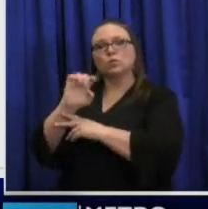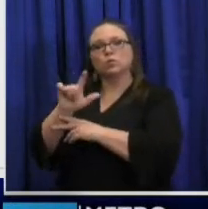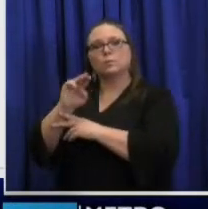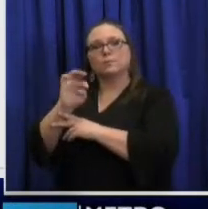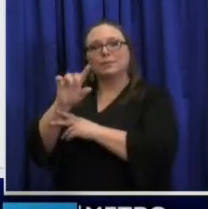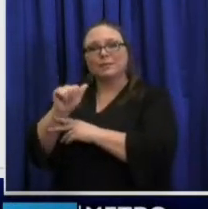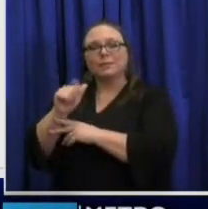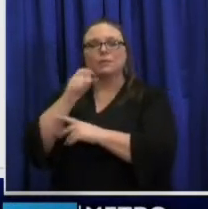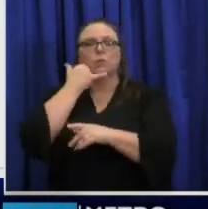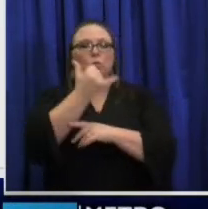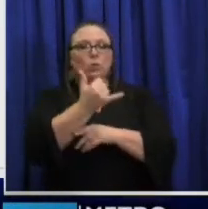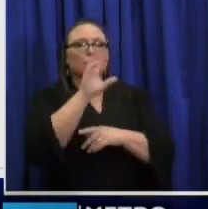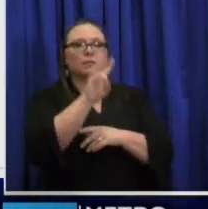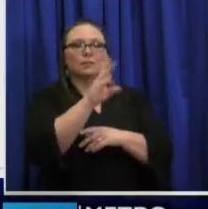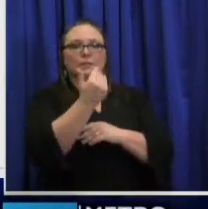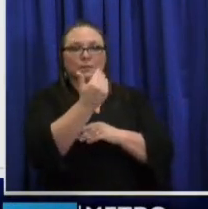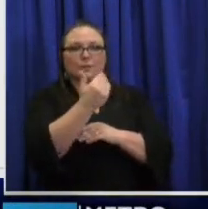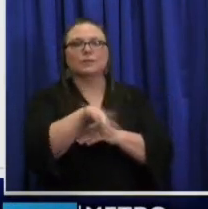information line at